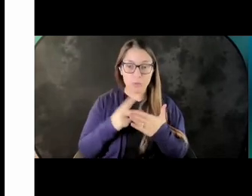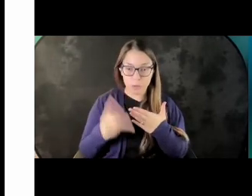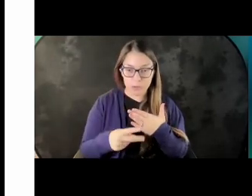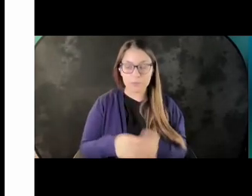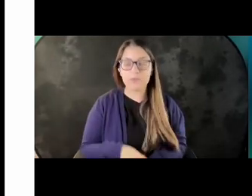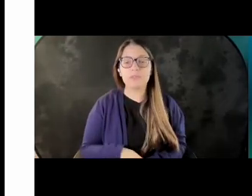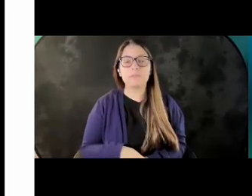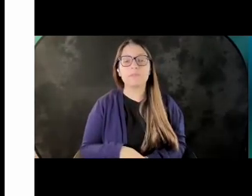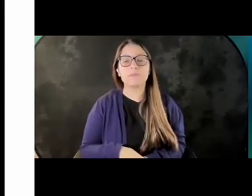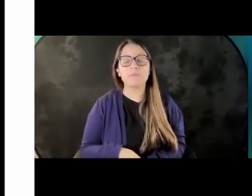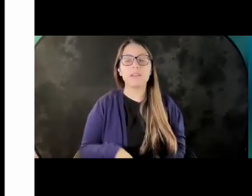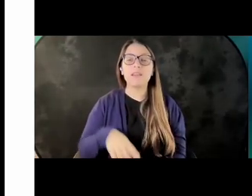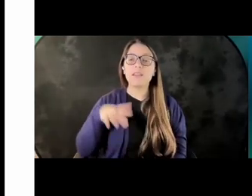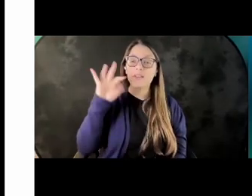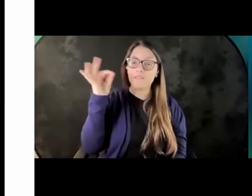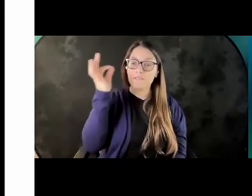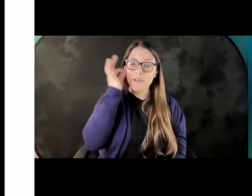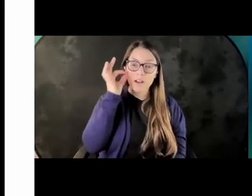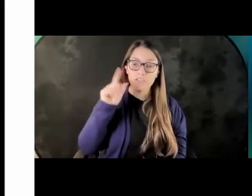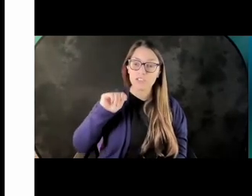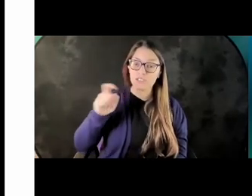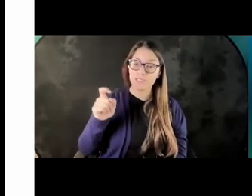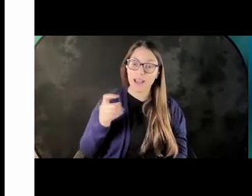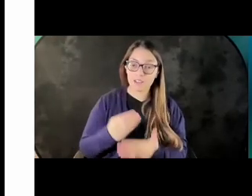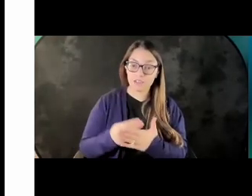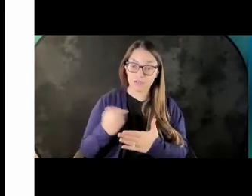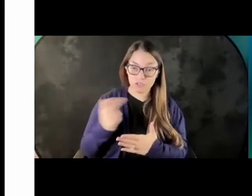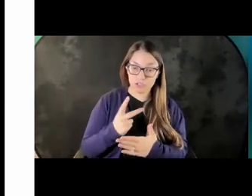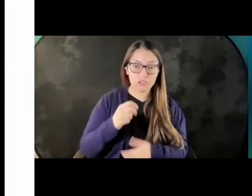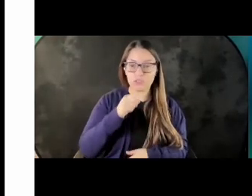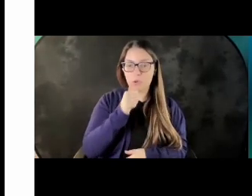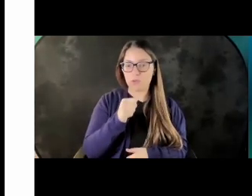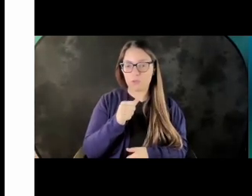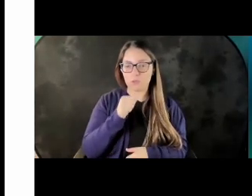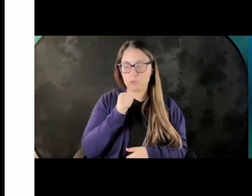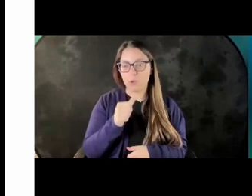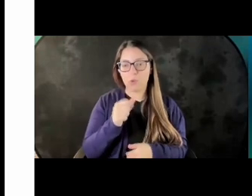returns also do not count as a resource for a period